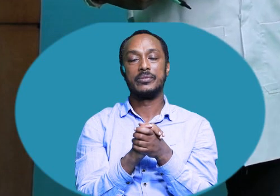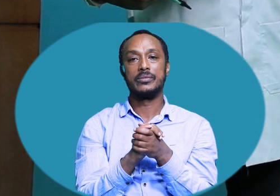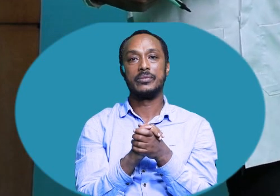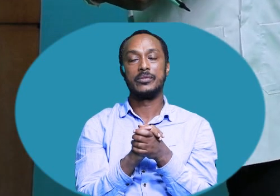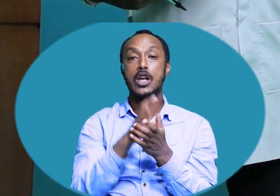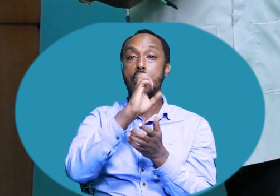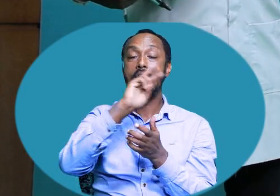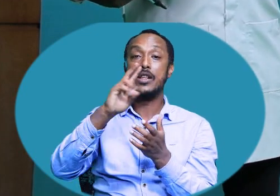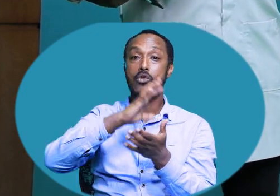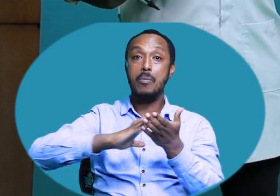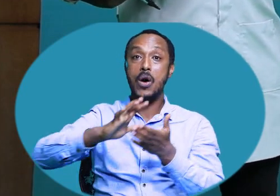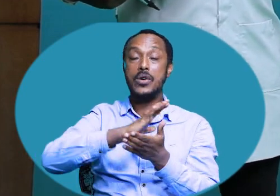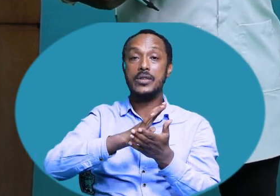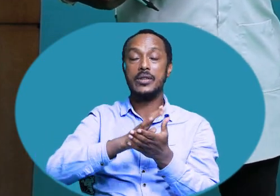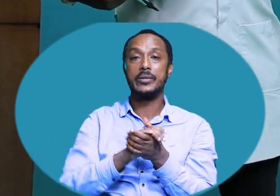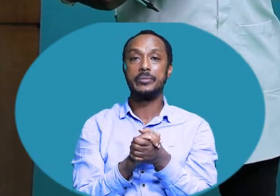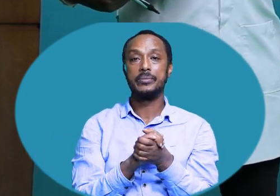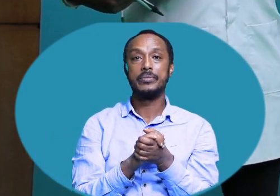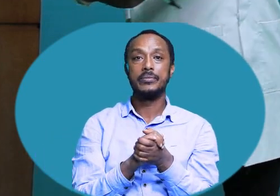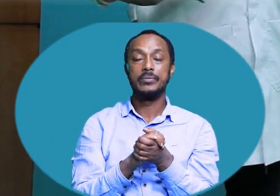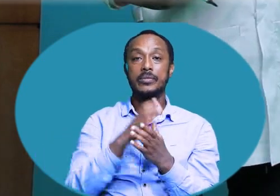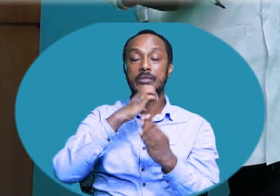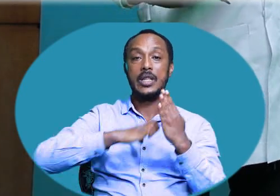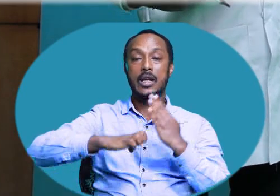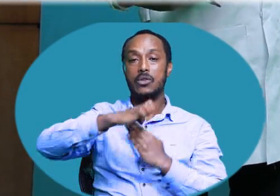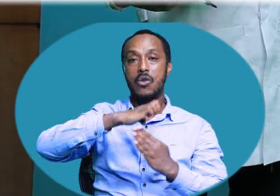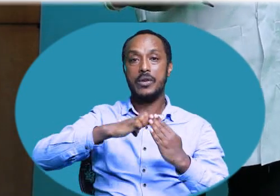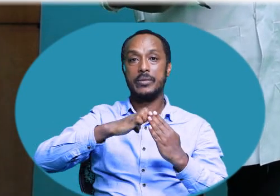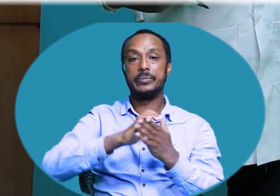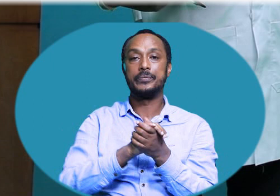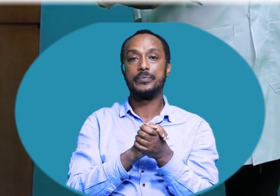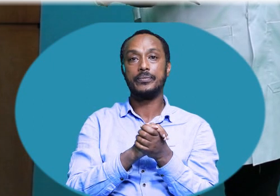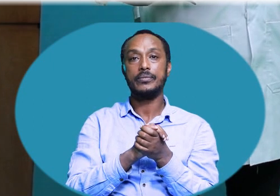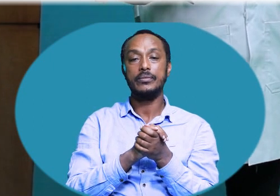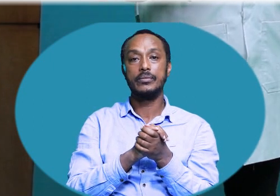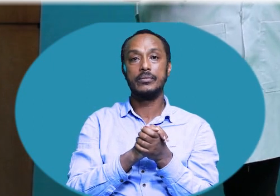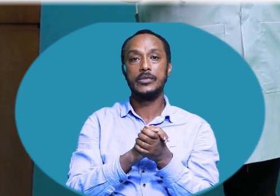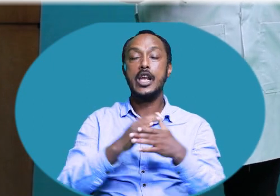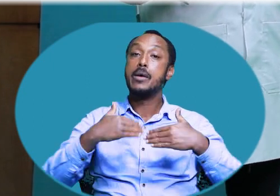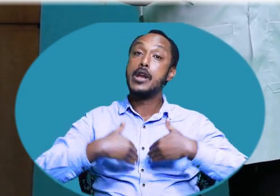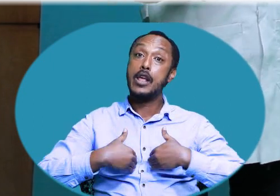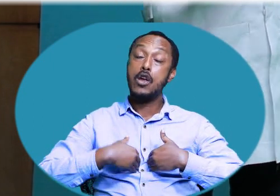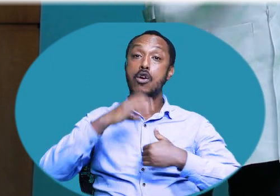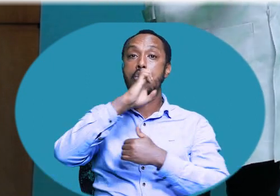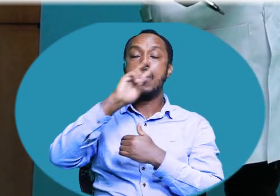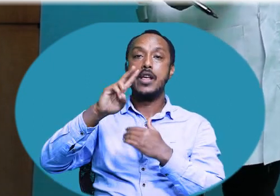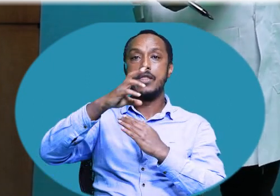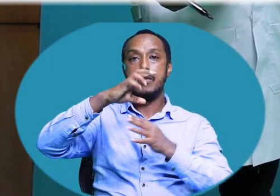electron between two nanometals. And the representations of covalent compounds,